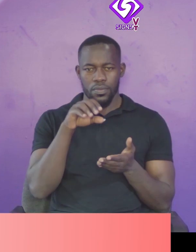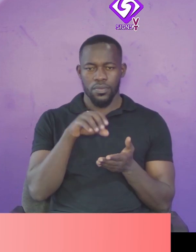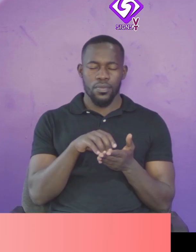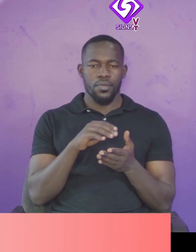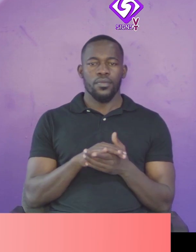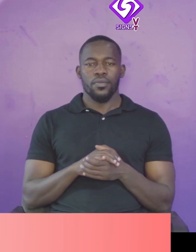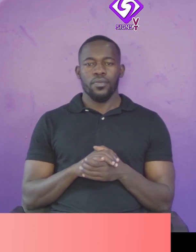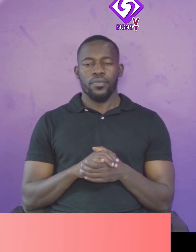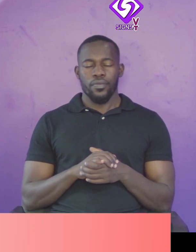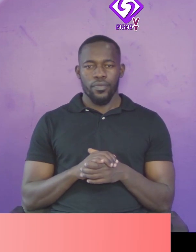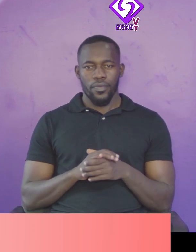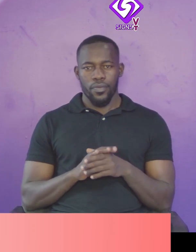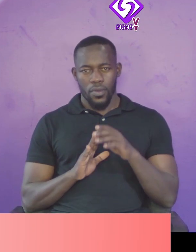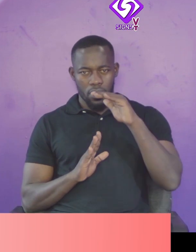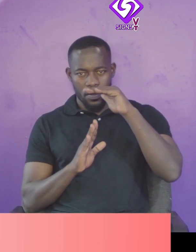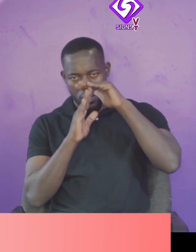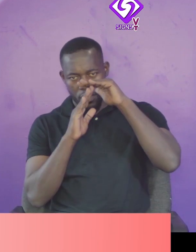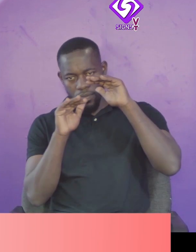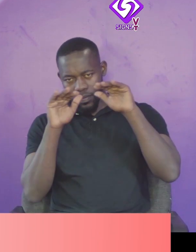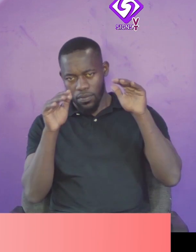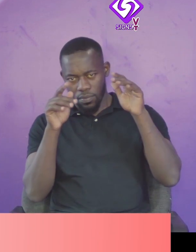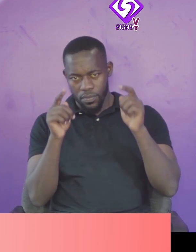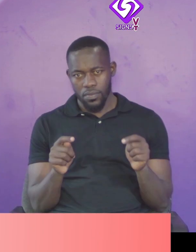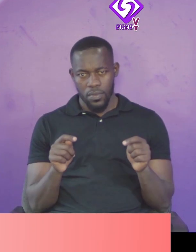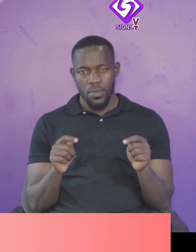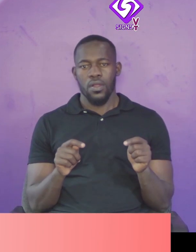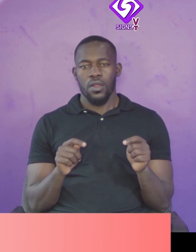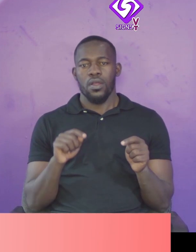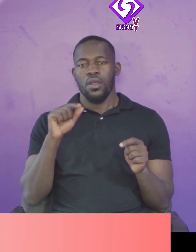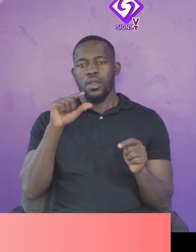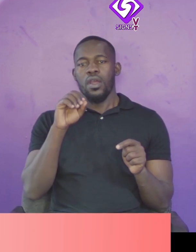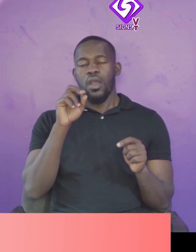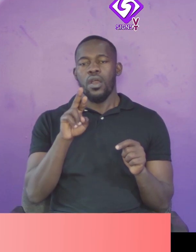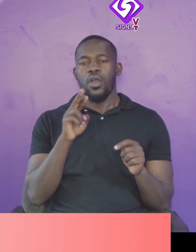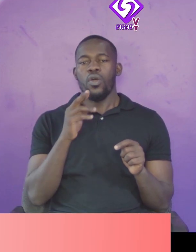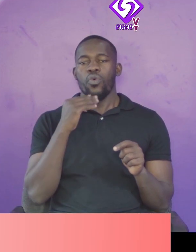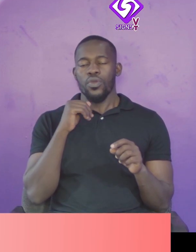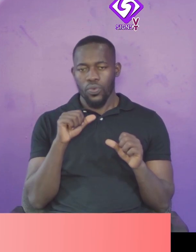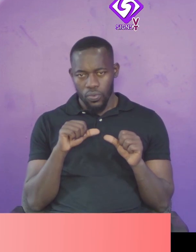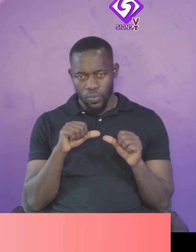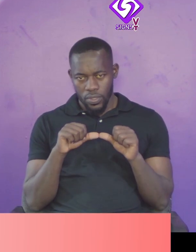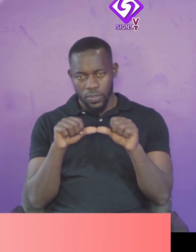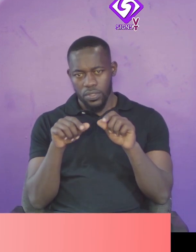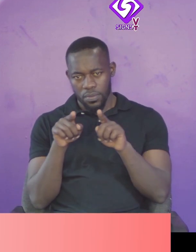Considering that they are now at top of the table, they just want also to keep the gap